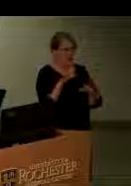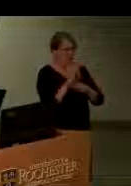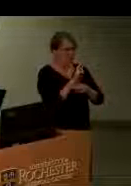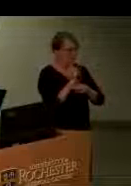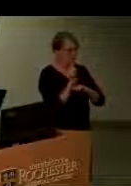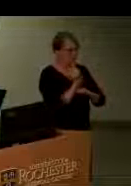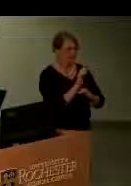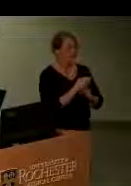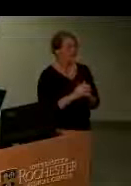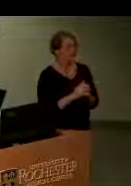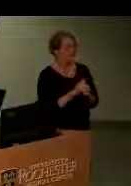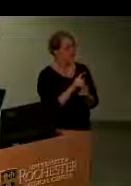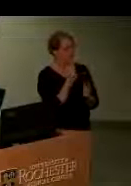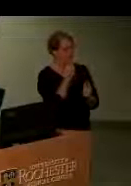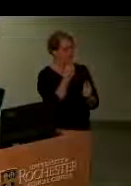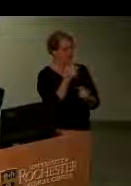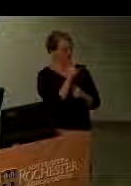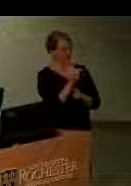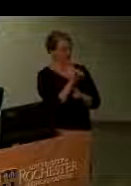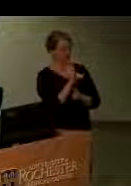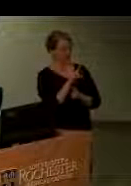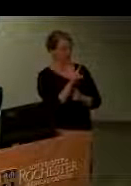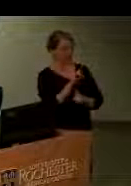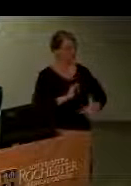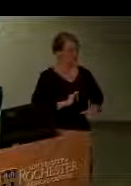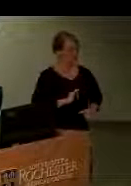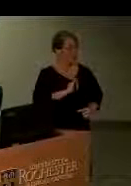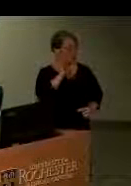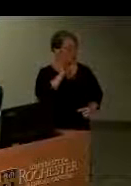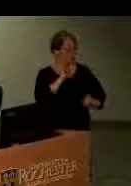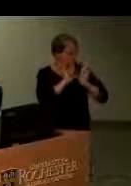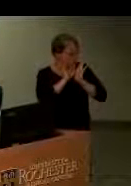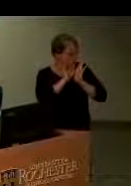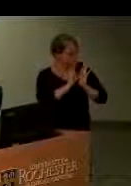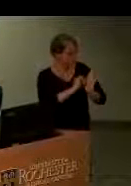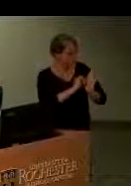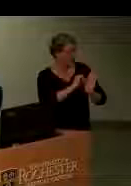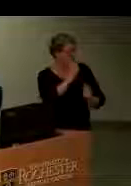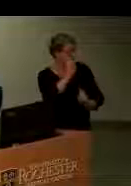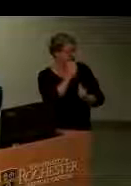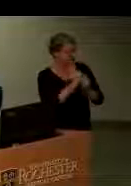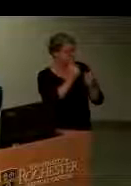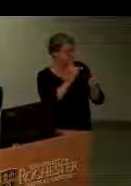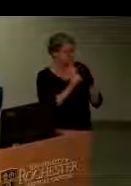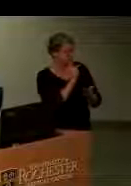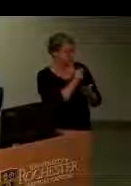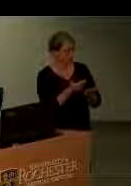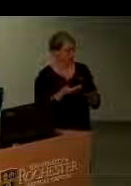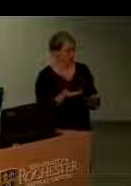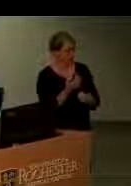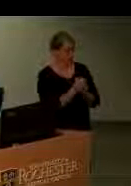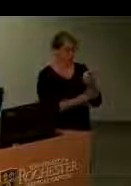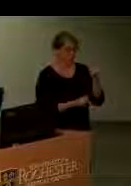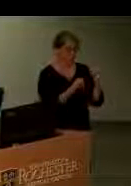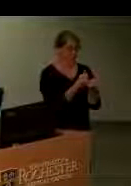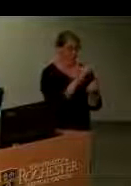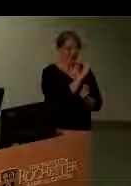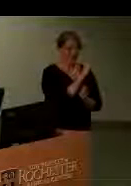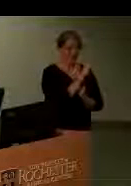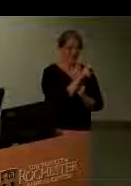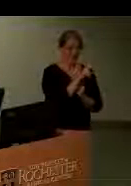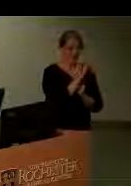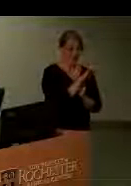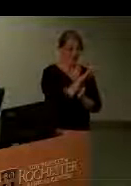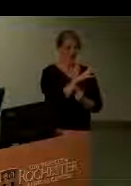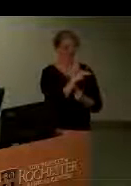you have to understand what NYU prided. NYU prided that every graduate, with the help of Bellevue Hospital and the